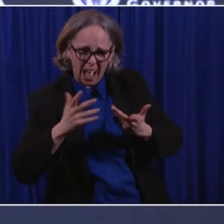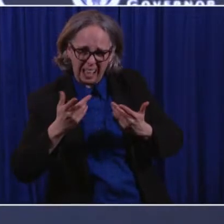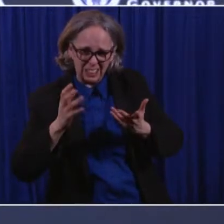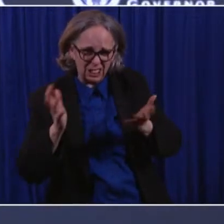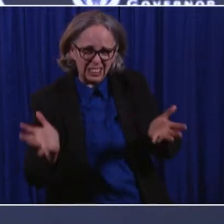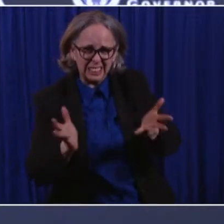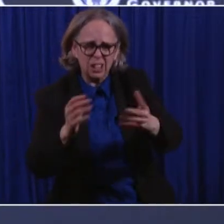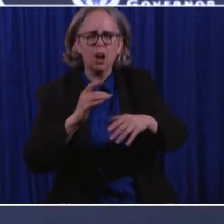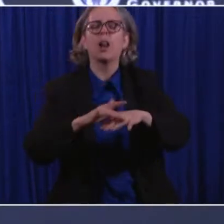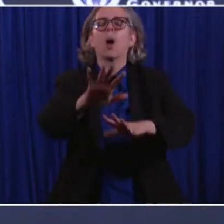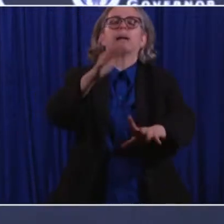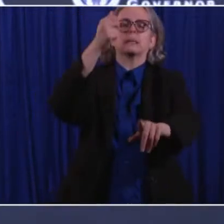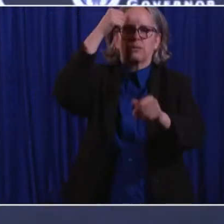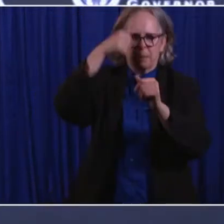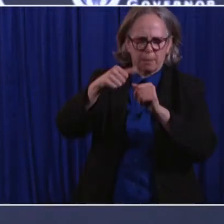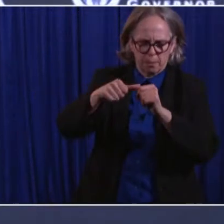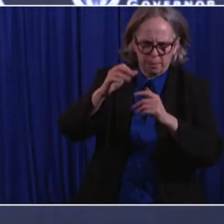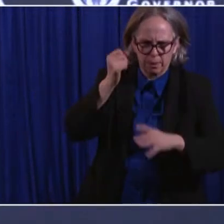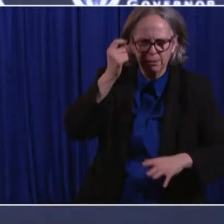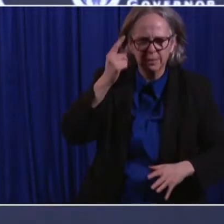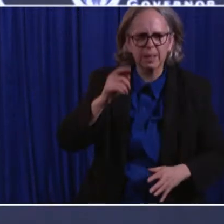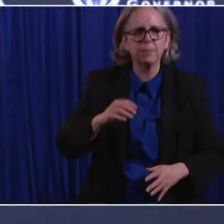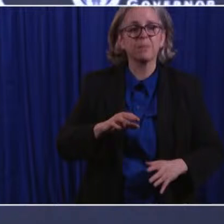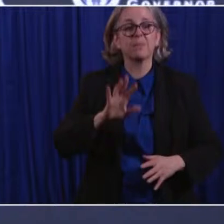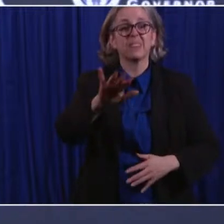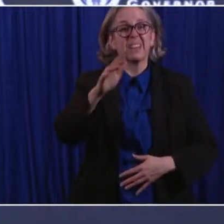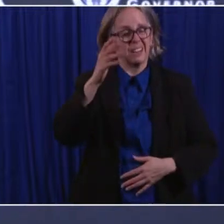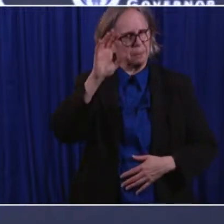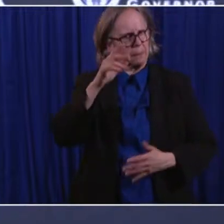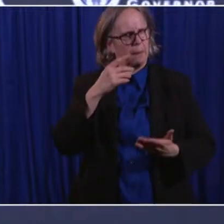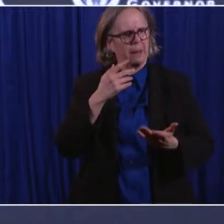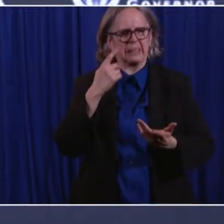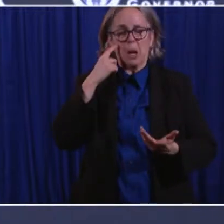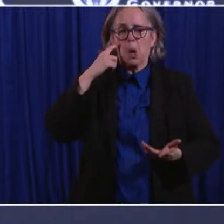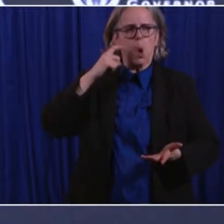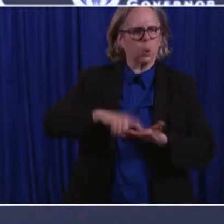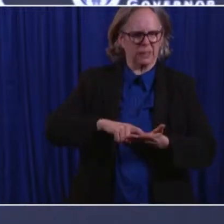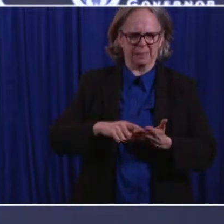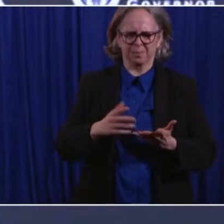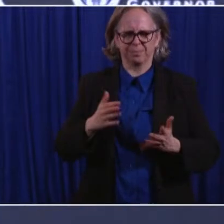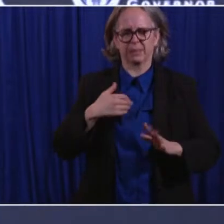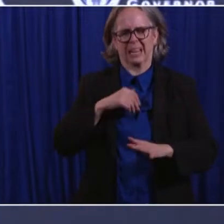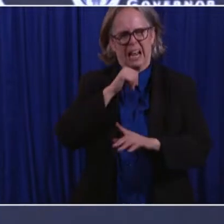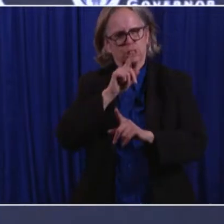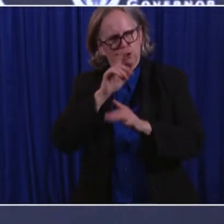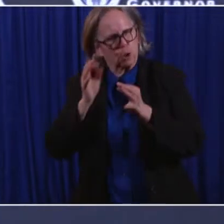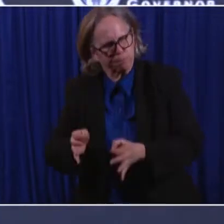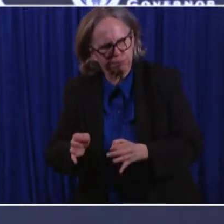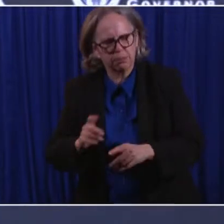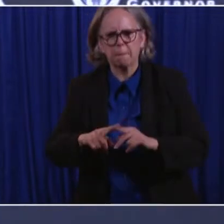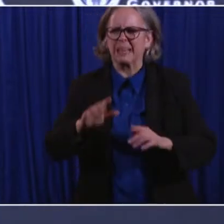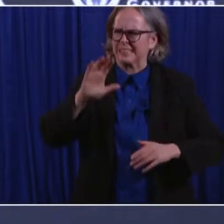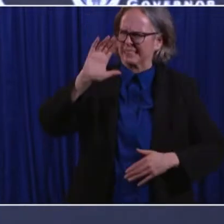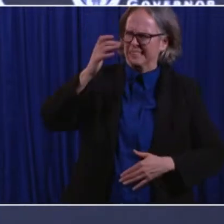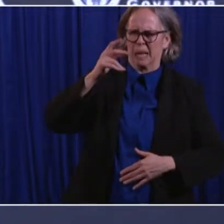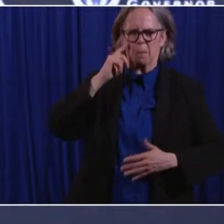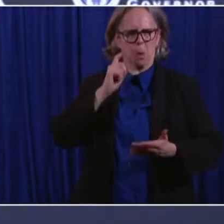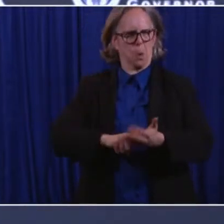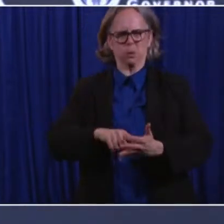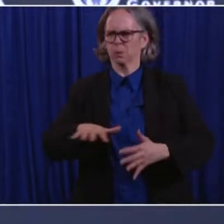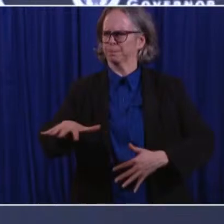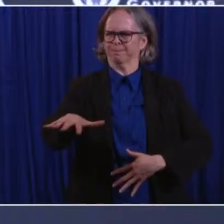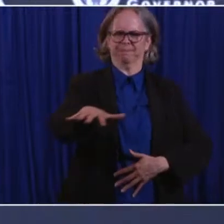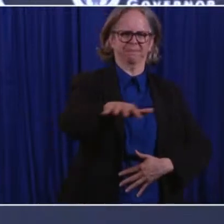say seem because I don't know for sure, but we seem to be having a slower uptake in every time we